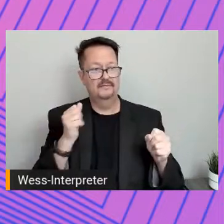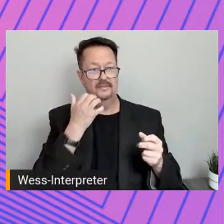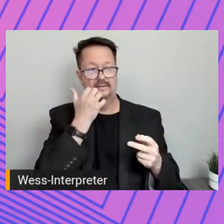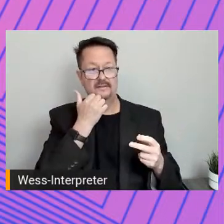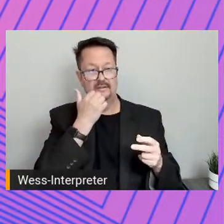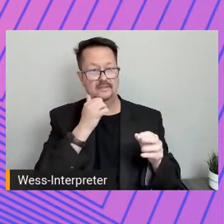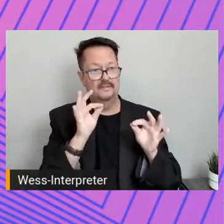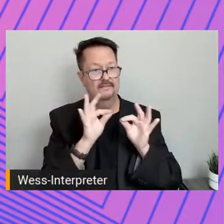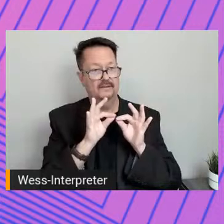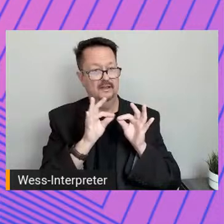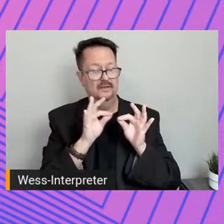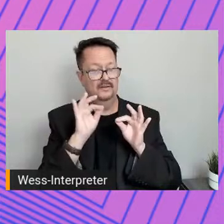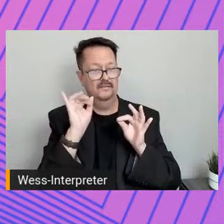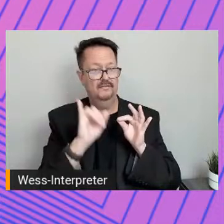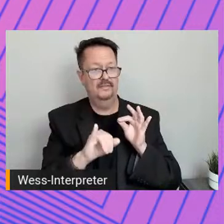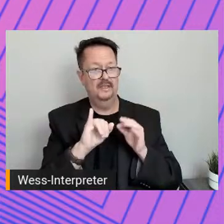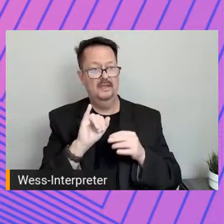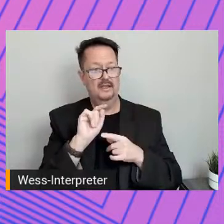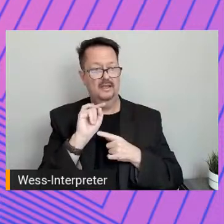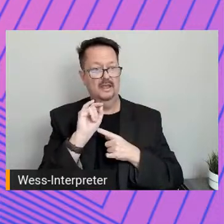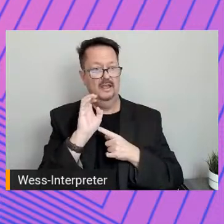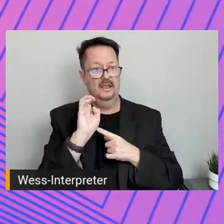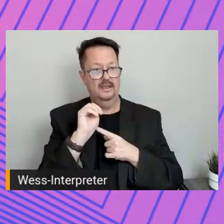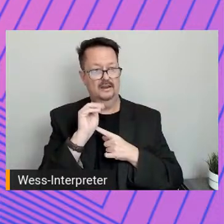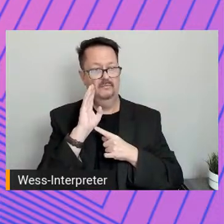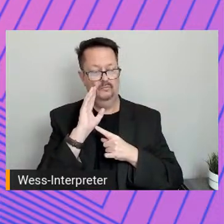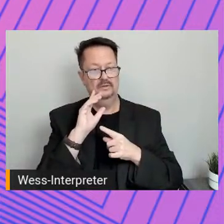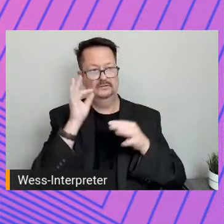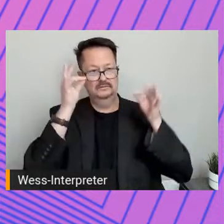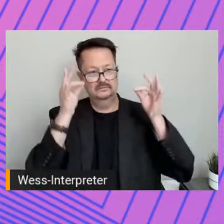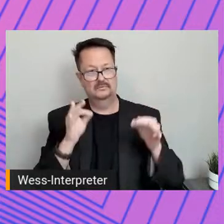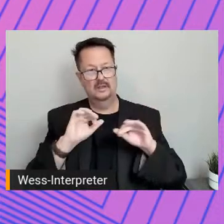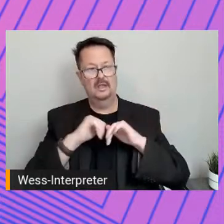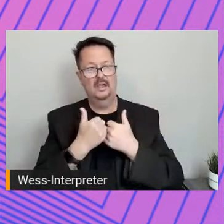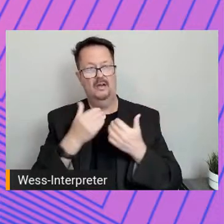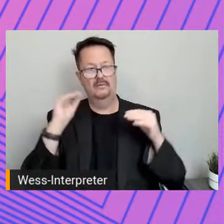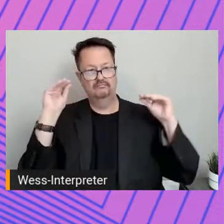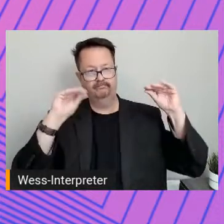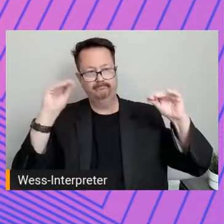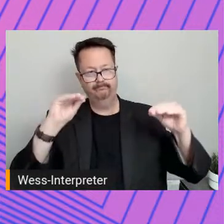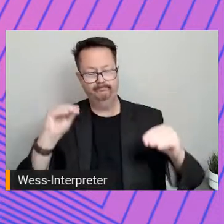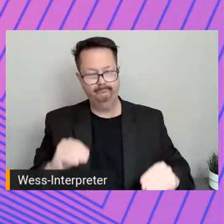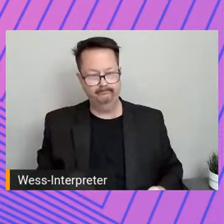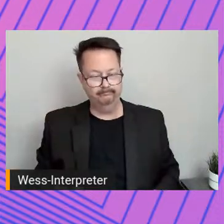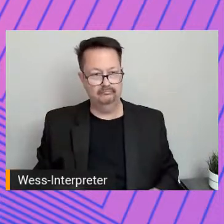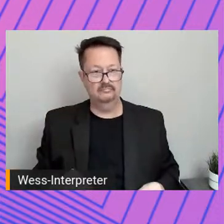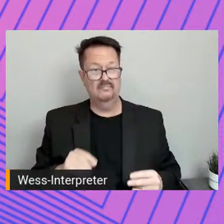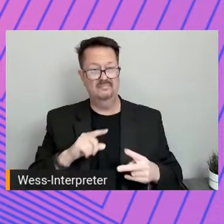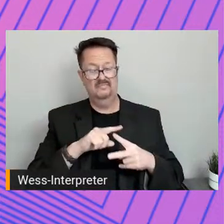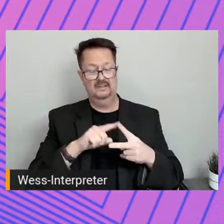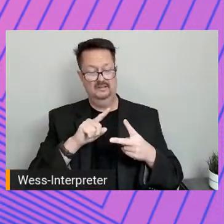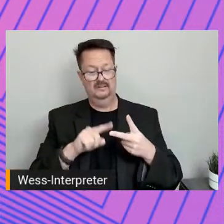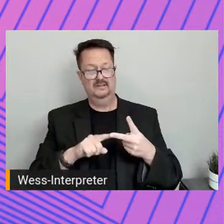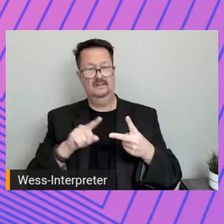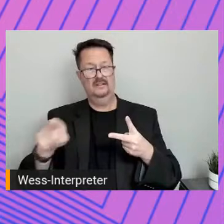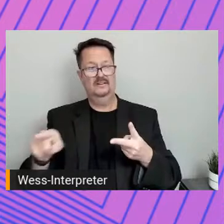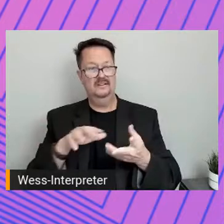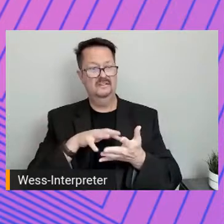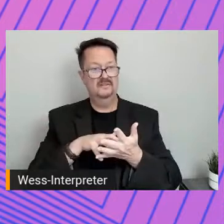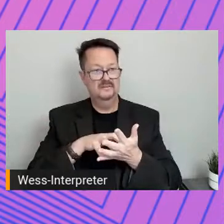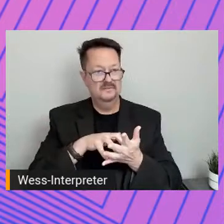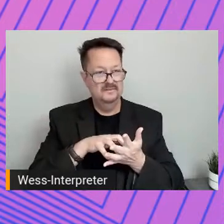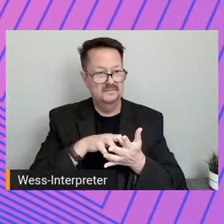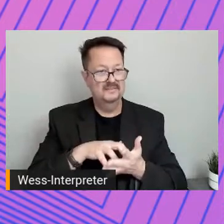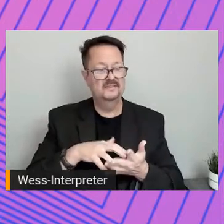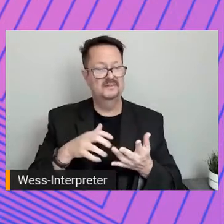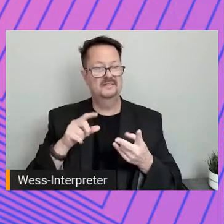item is what is going to inform the measures you put in place. But in addition to that, understanding the vulnerabilities as well are